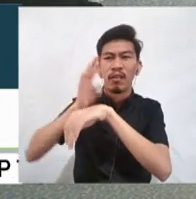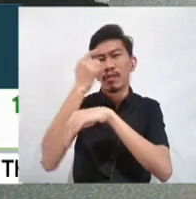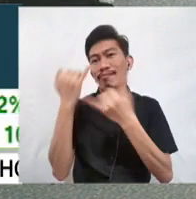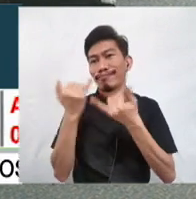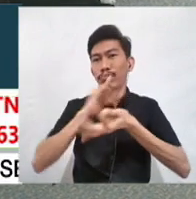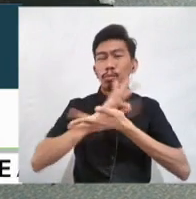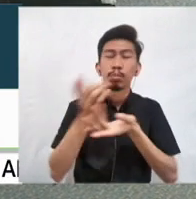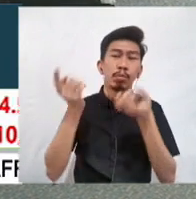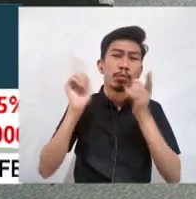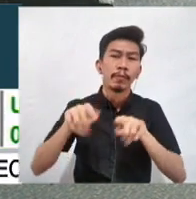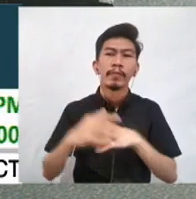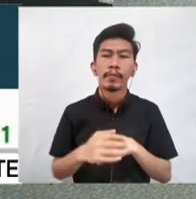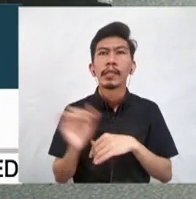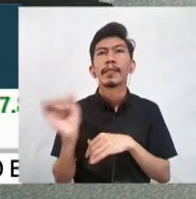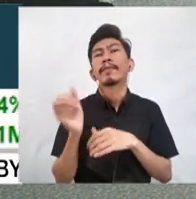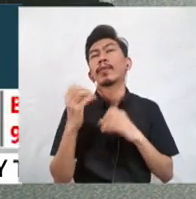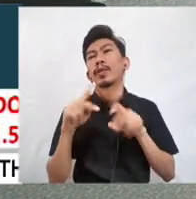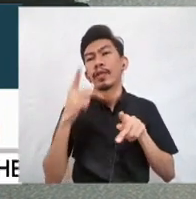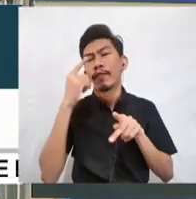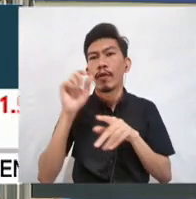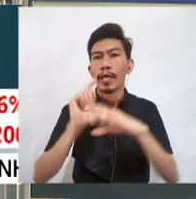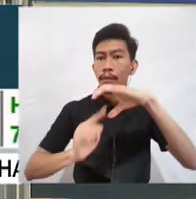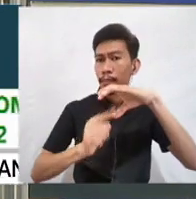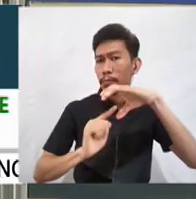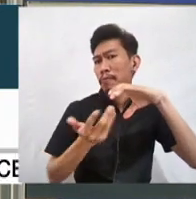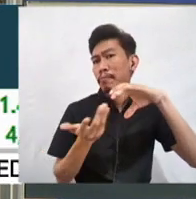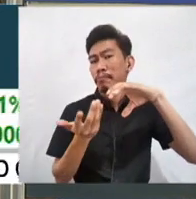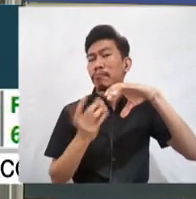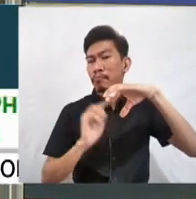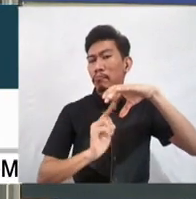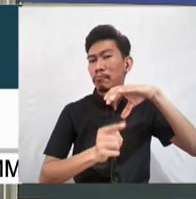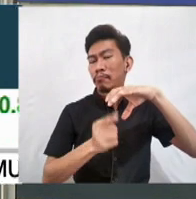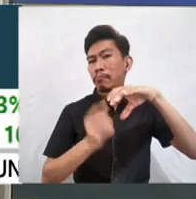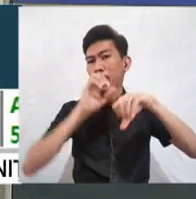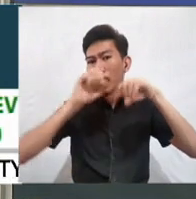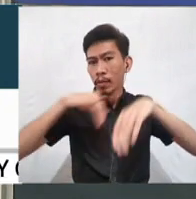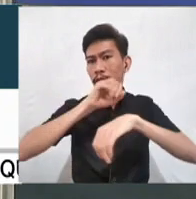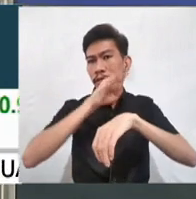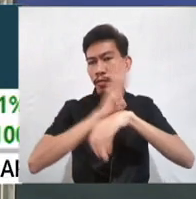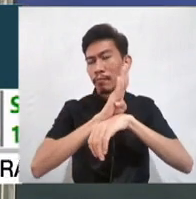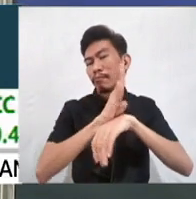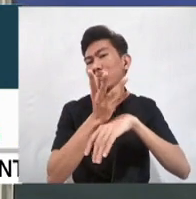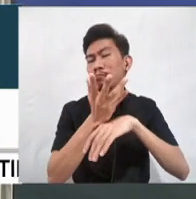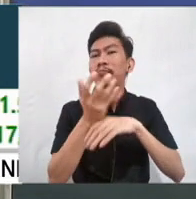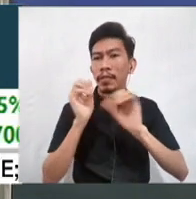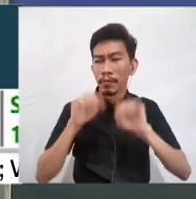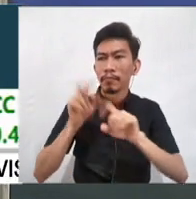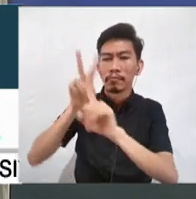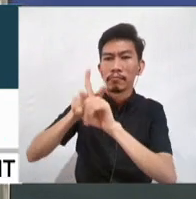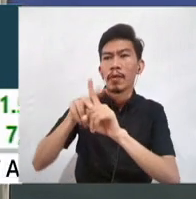We open this also, of course, to the ABS-CBN displaced workers, if mm-hmm. ever, mm-hmm. and to all